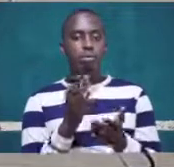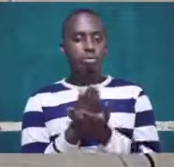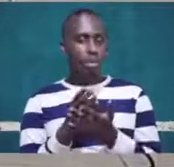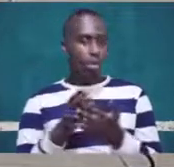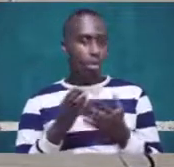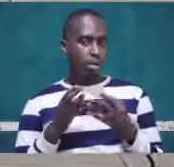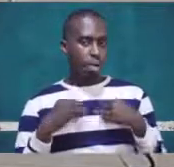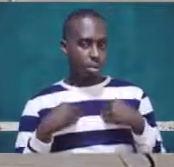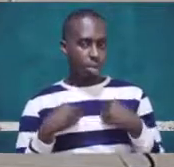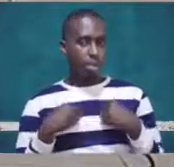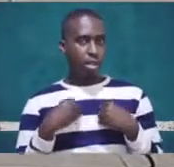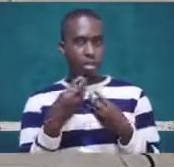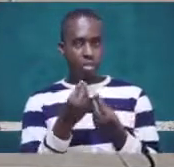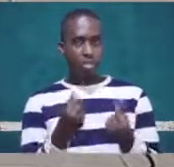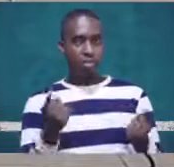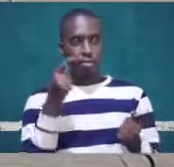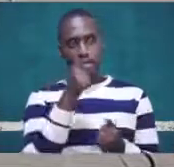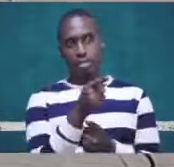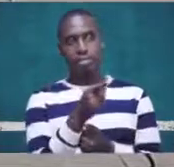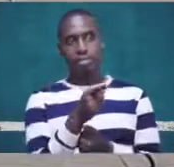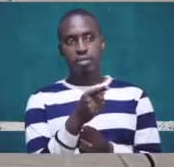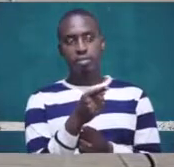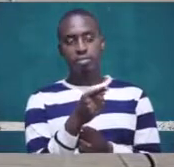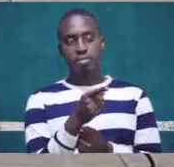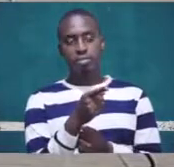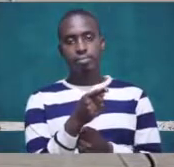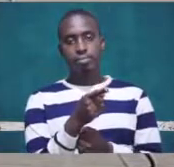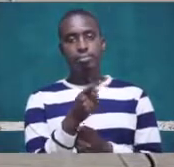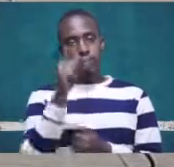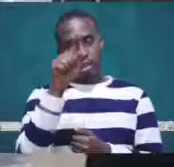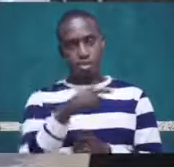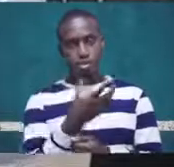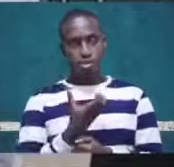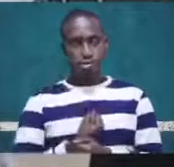us solve or evaluate this integral